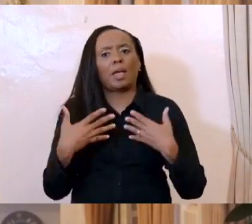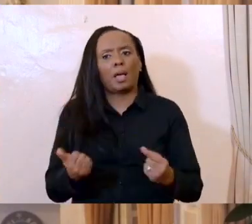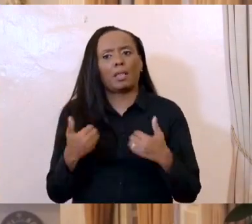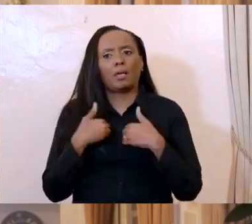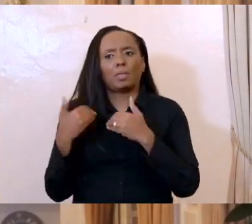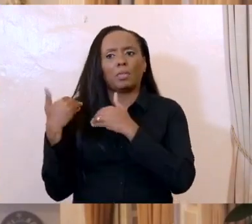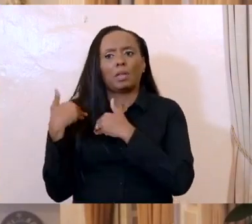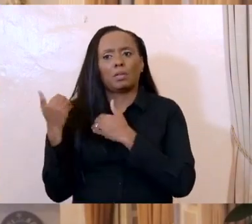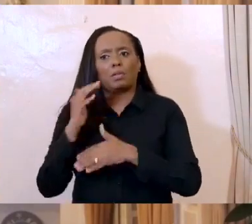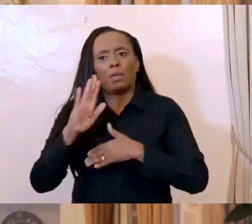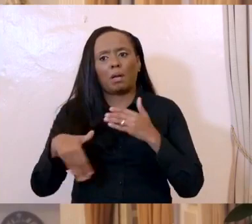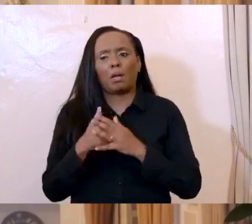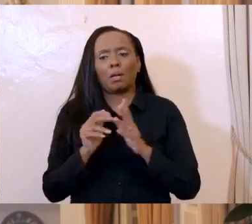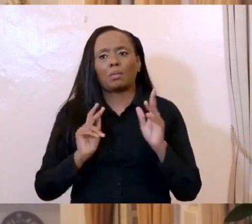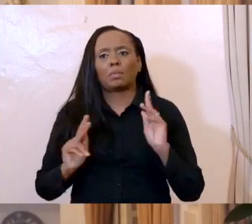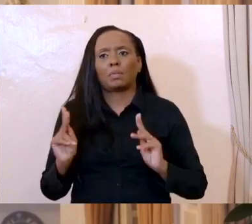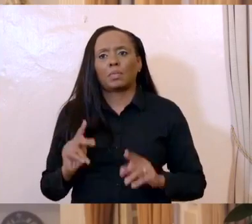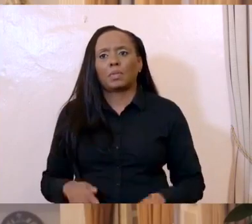Wellness.